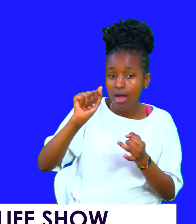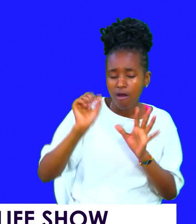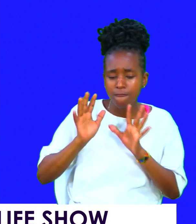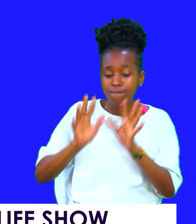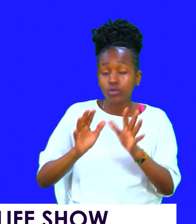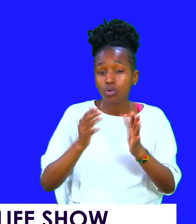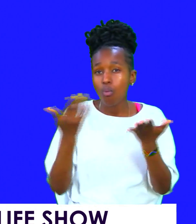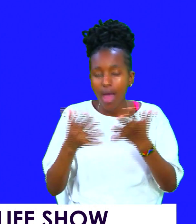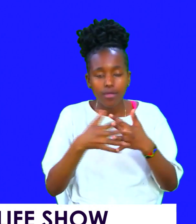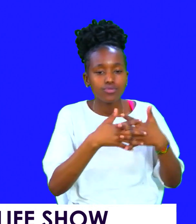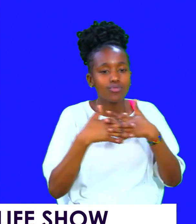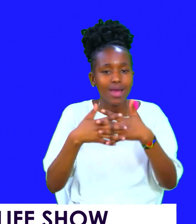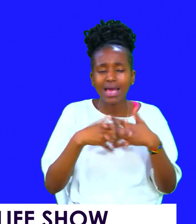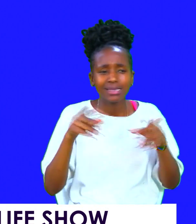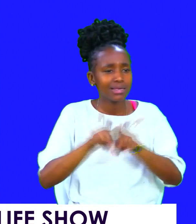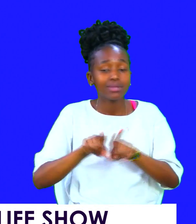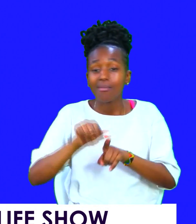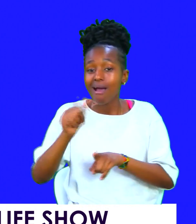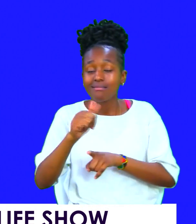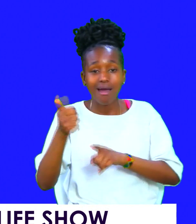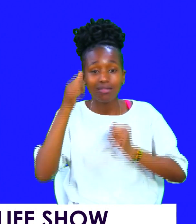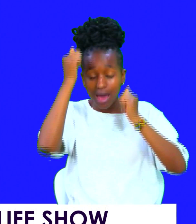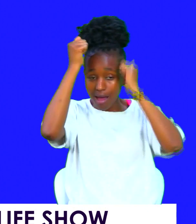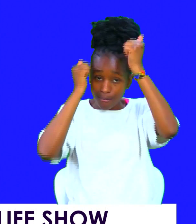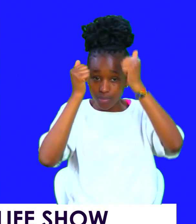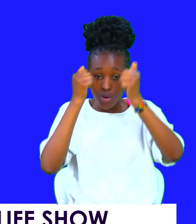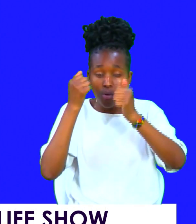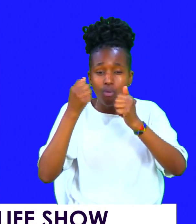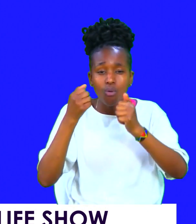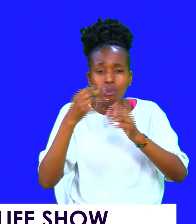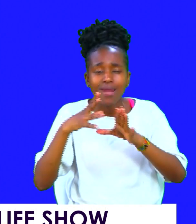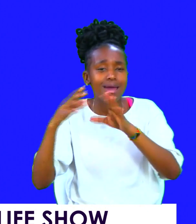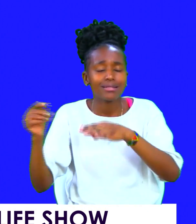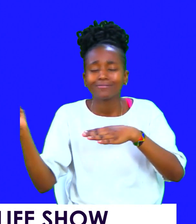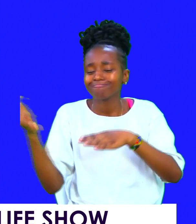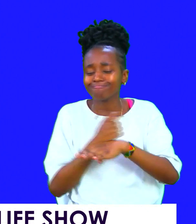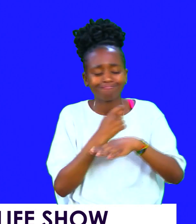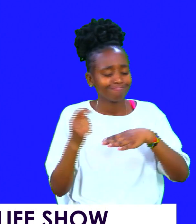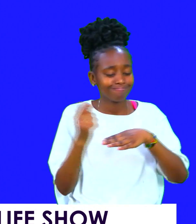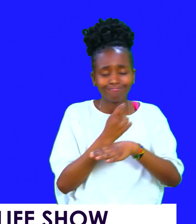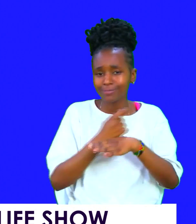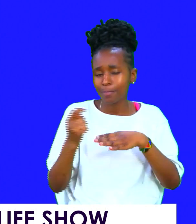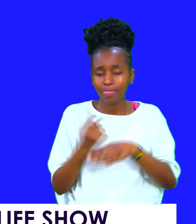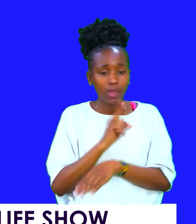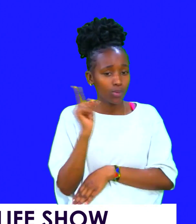many of these other armies that get themselves into training. The Polish army and,